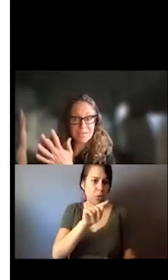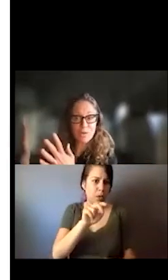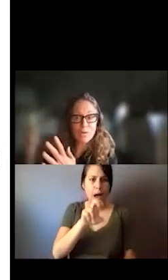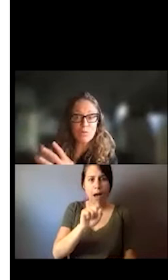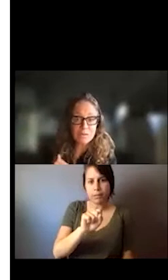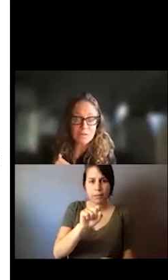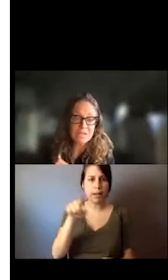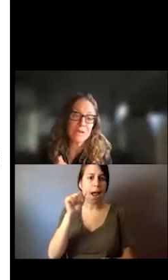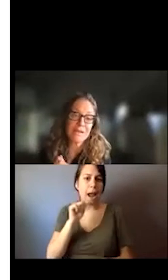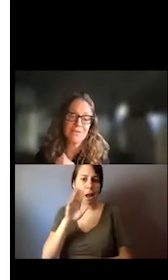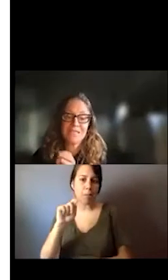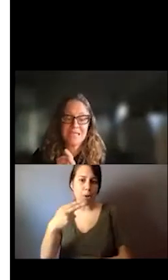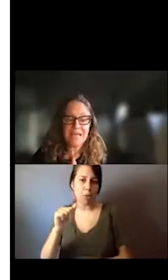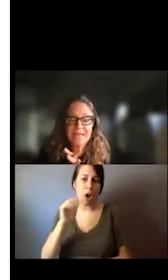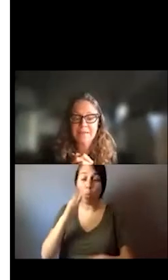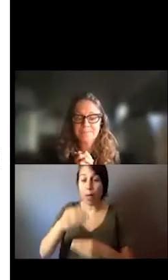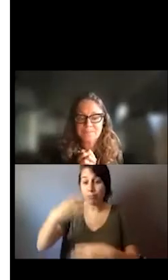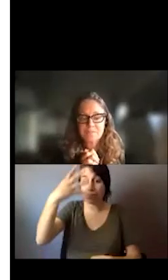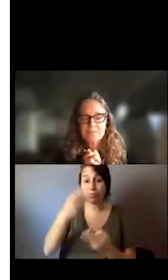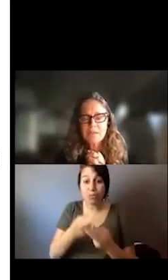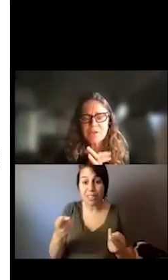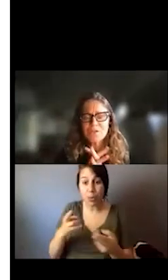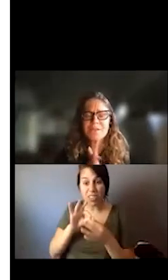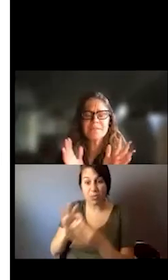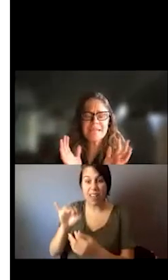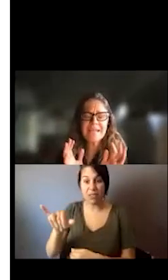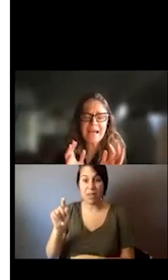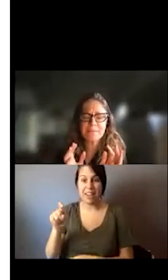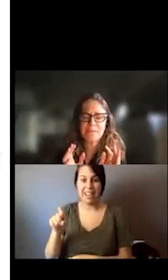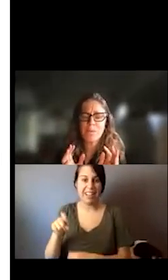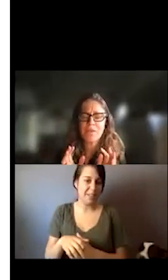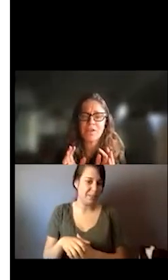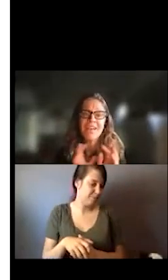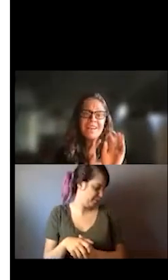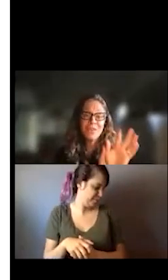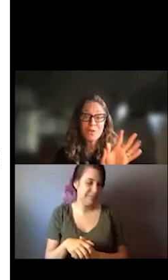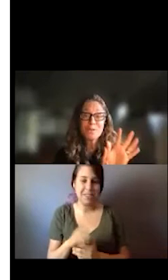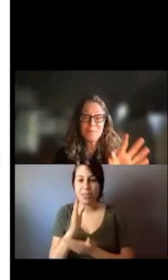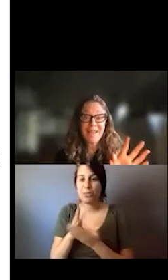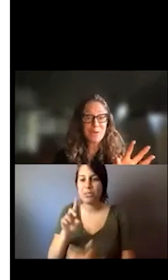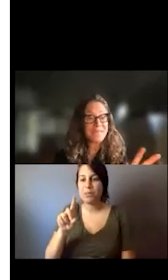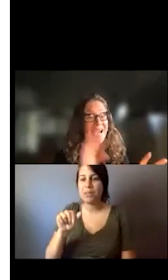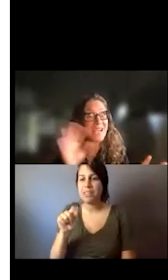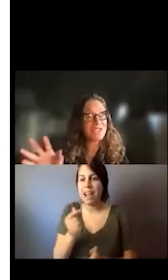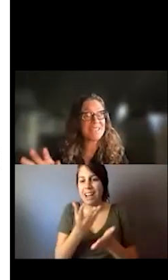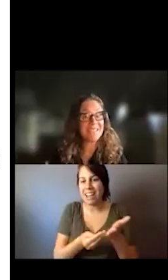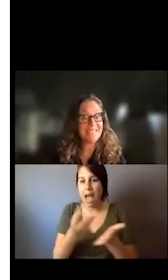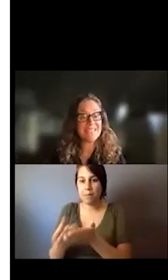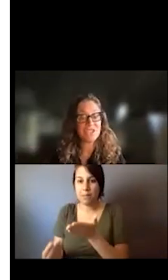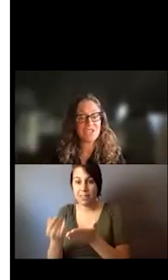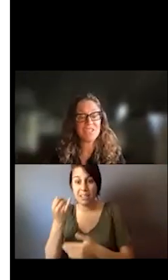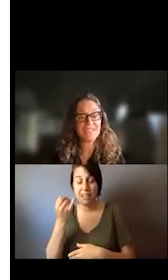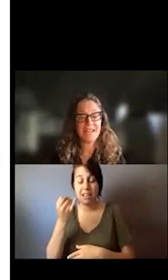show you a list of local resources relevant to that need. There's some data gaps about whether those platforms